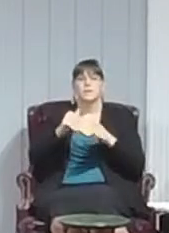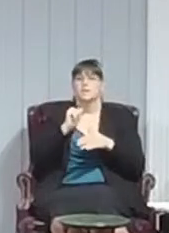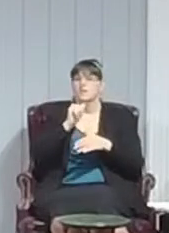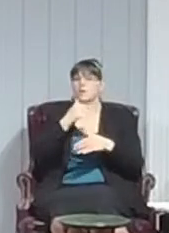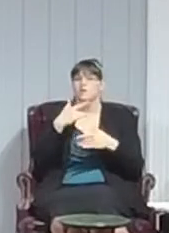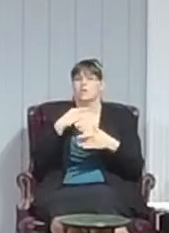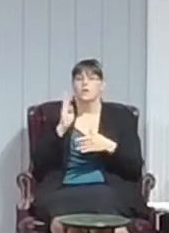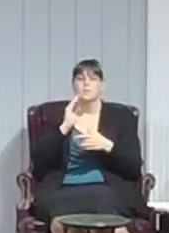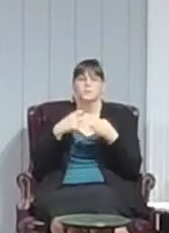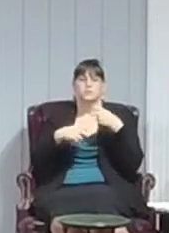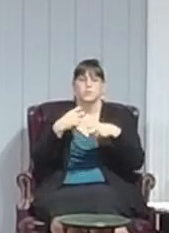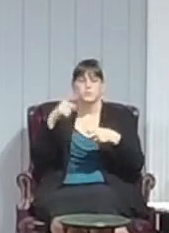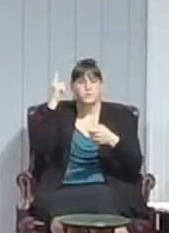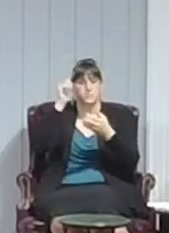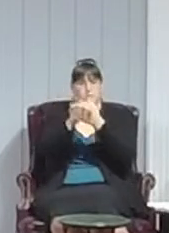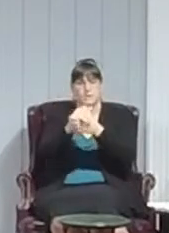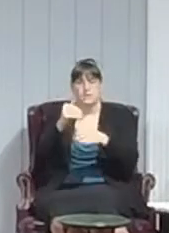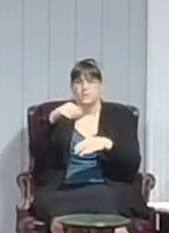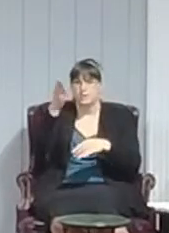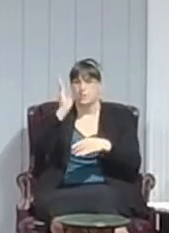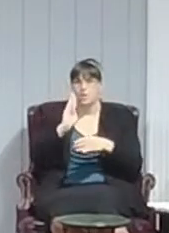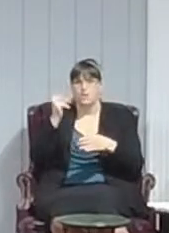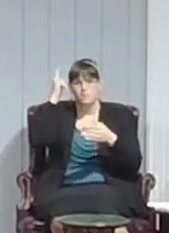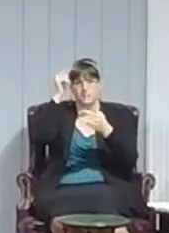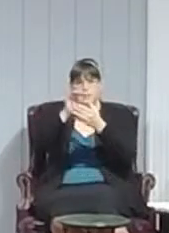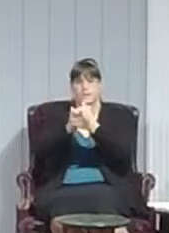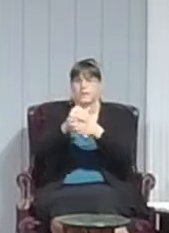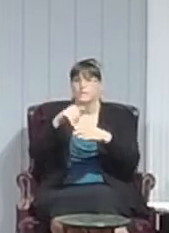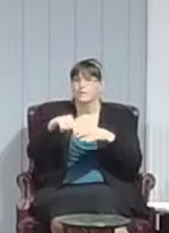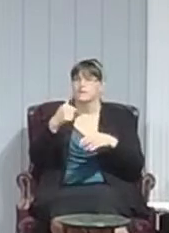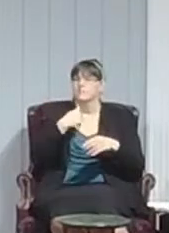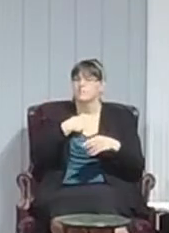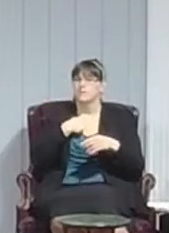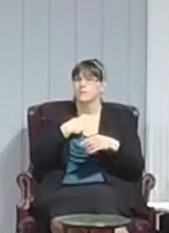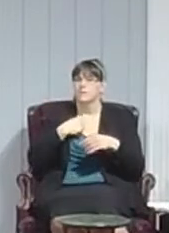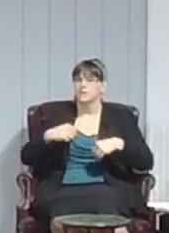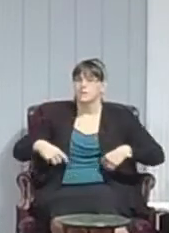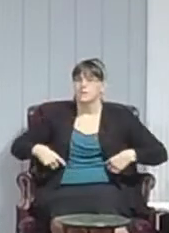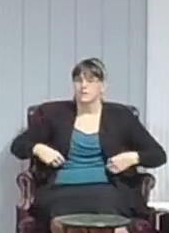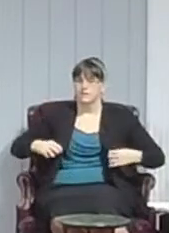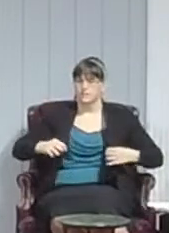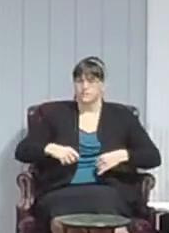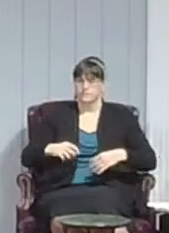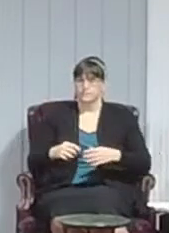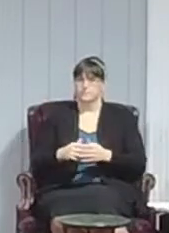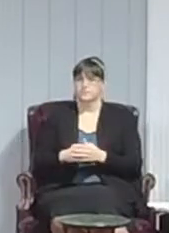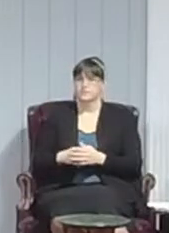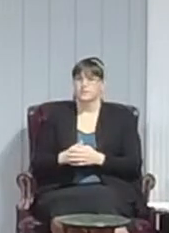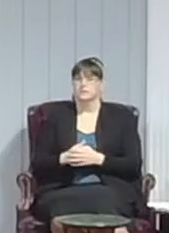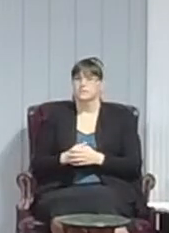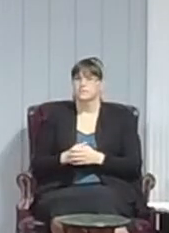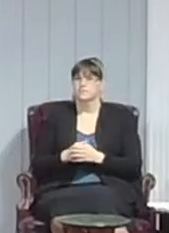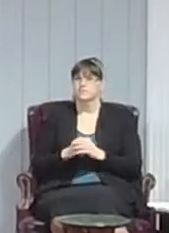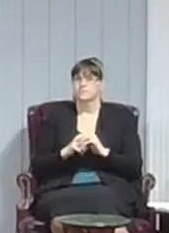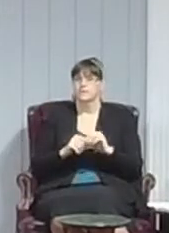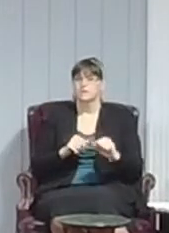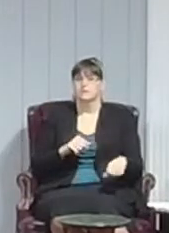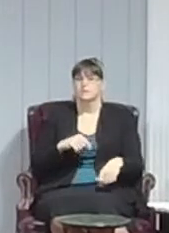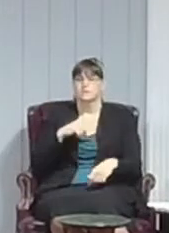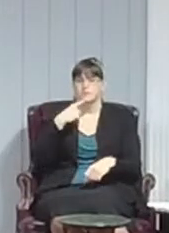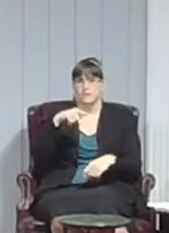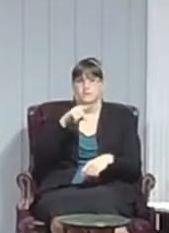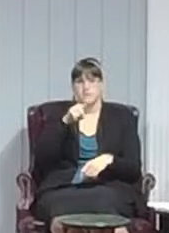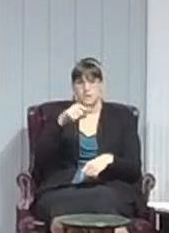be troubled. Do you believe in God? Believe also in me. So it didn't just end with let not your heart be troubled. He continues on. You believe in